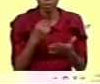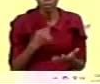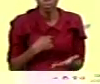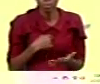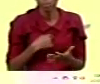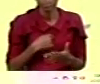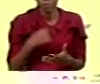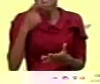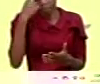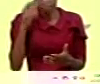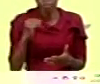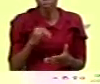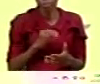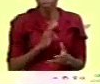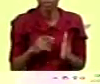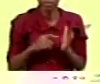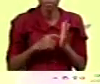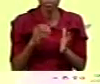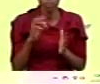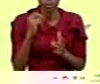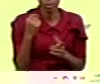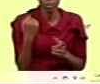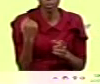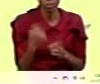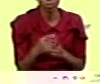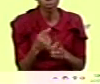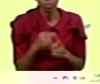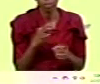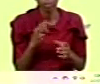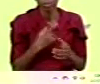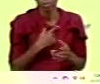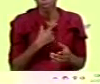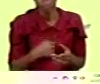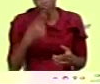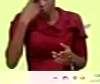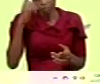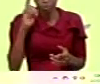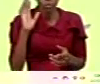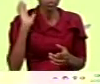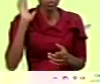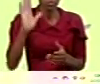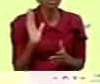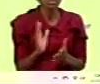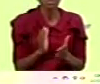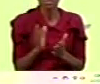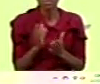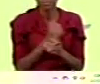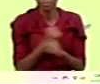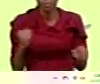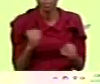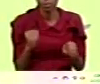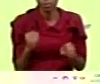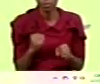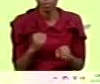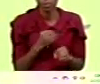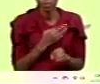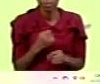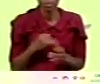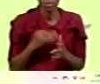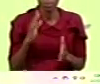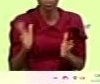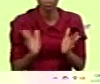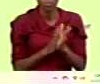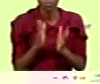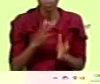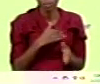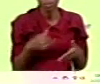delight. Let my soul live, and it shall praise thee, and let thy judgment help me. I have gone astray like a lost sheep. Seek thy servant, for